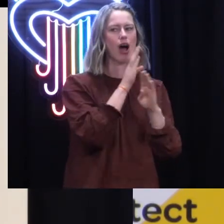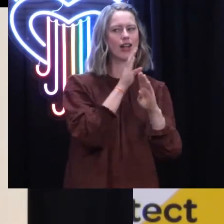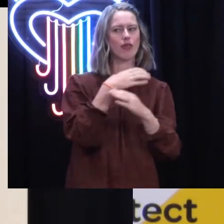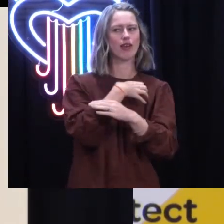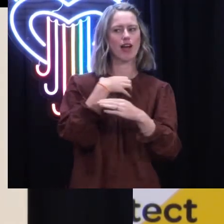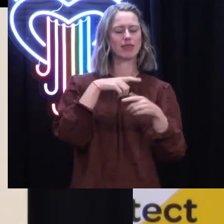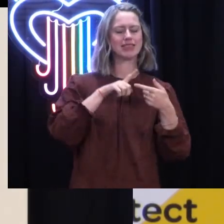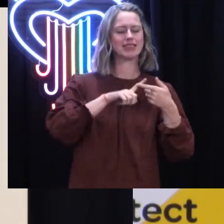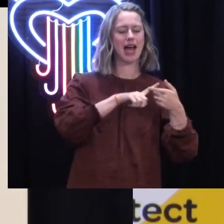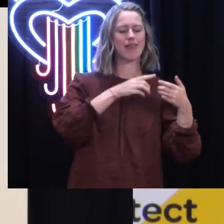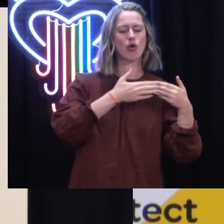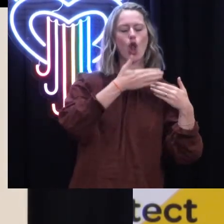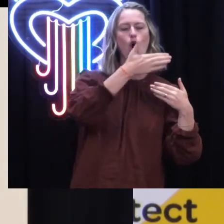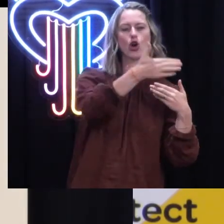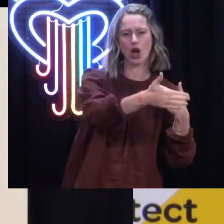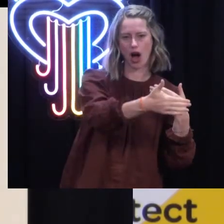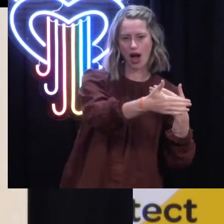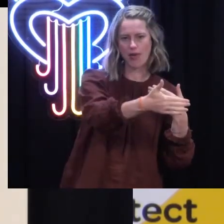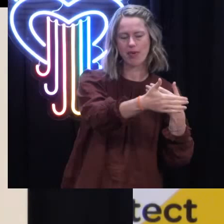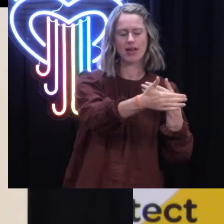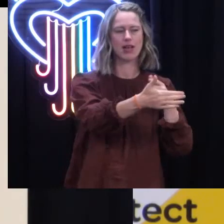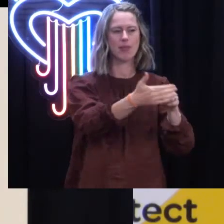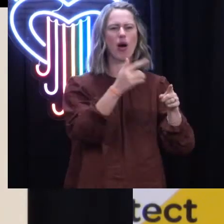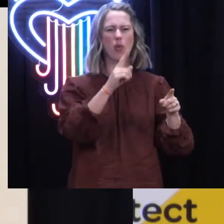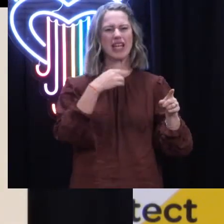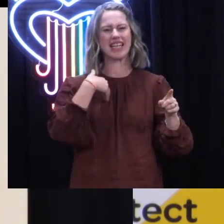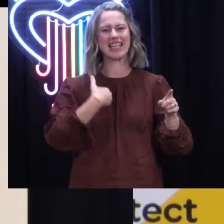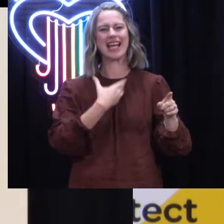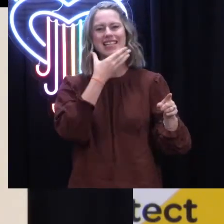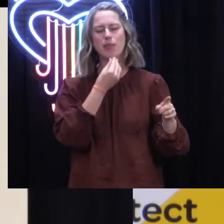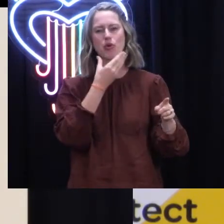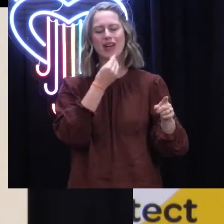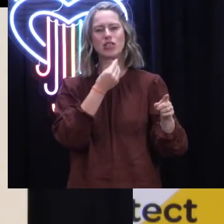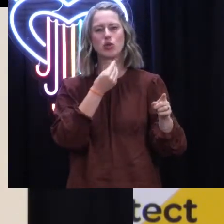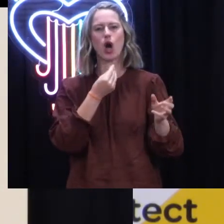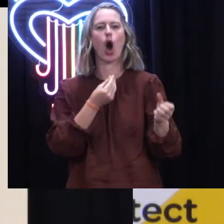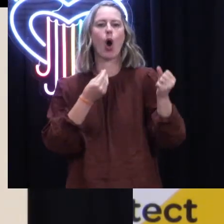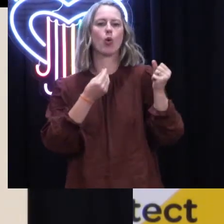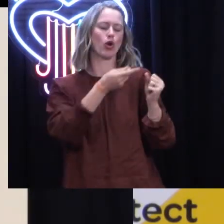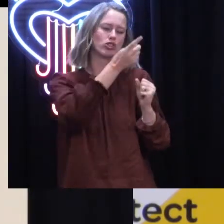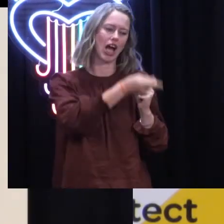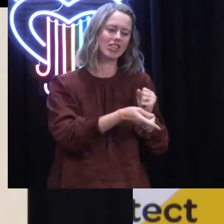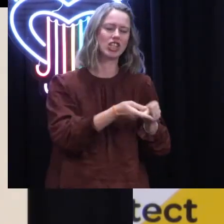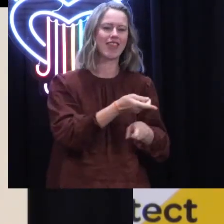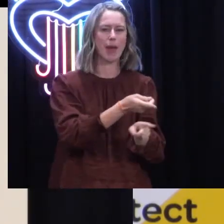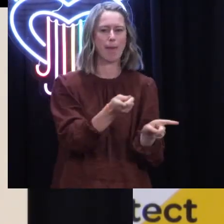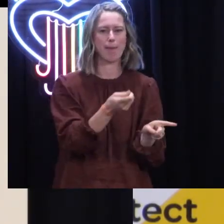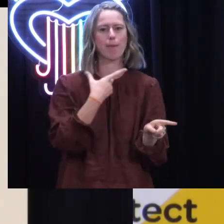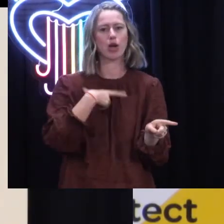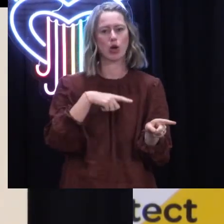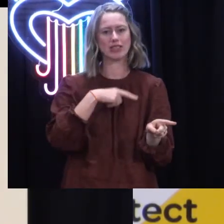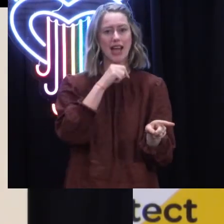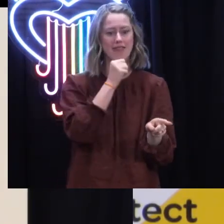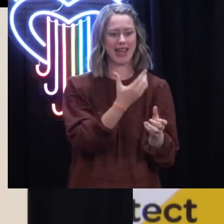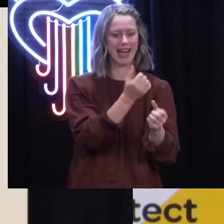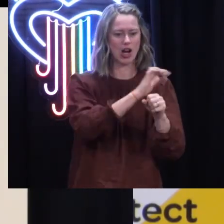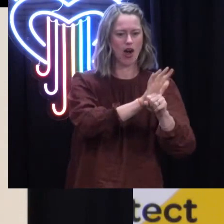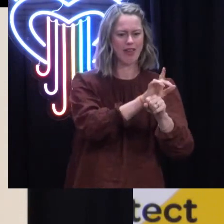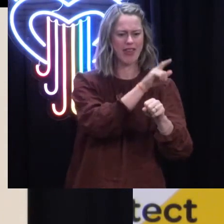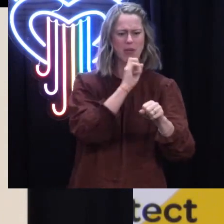would prevent them from coming forward if they had COVID. And I know that you've given assurances that people can get tested and vaccinated without that fear,